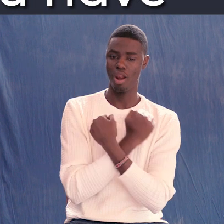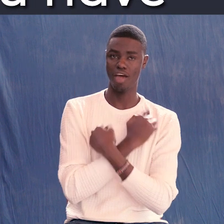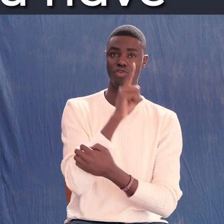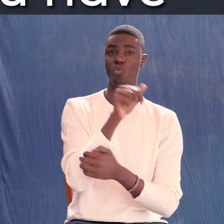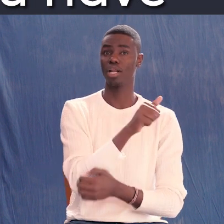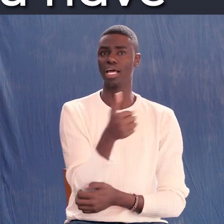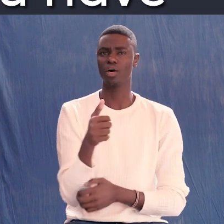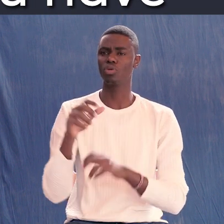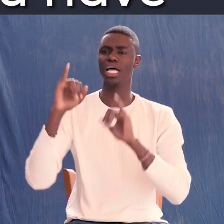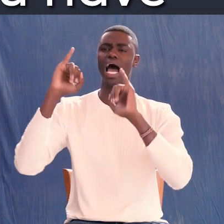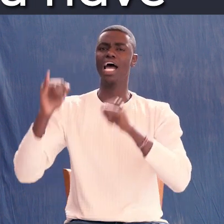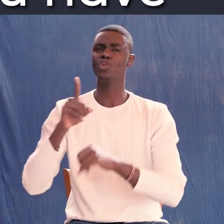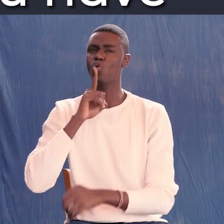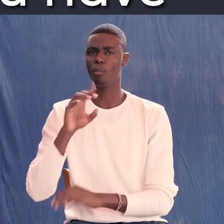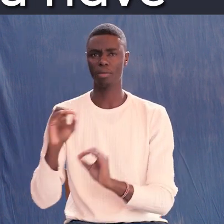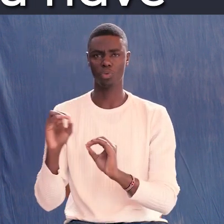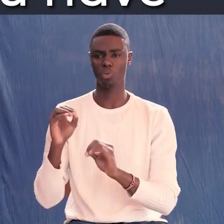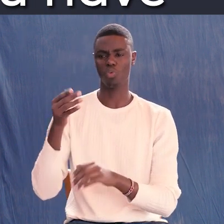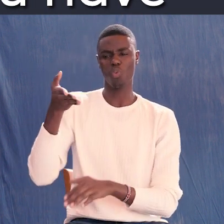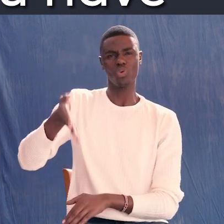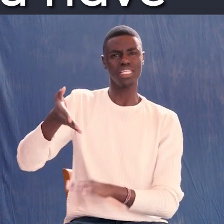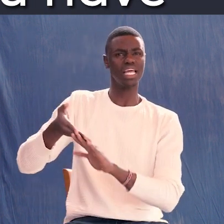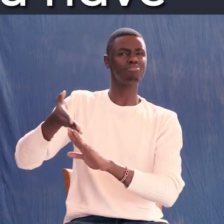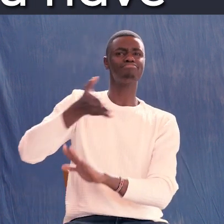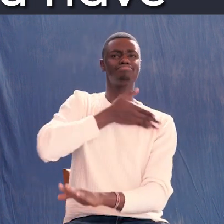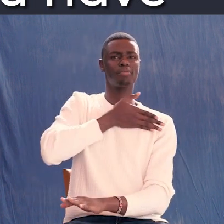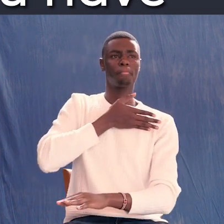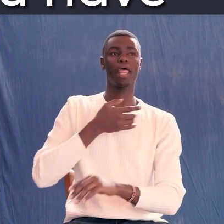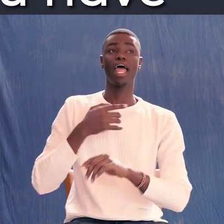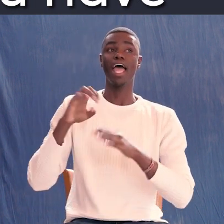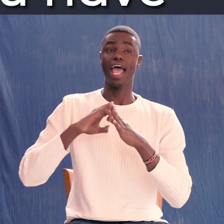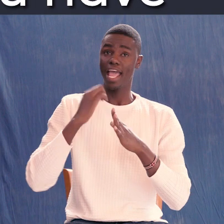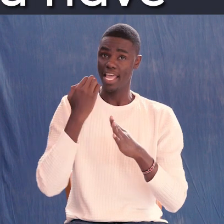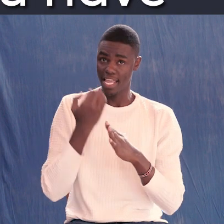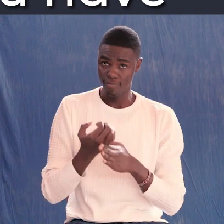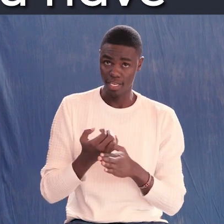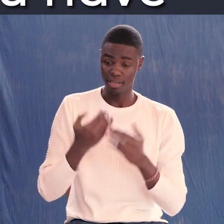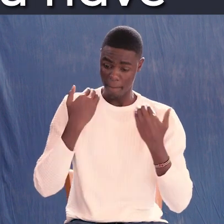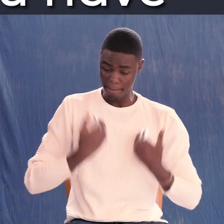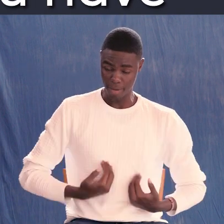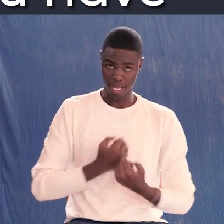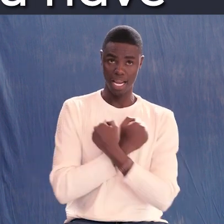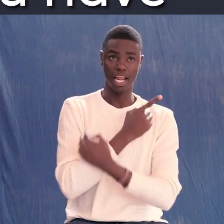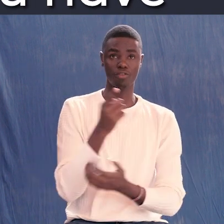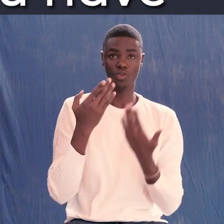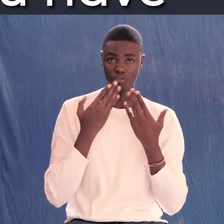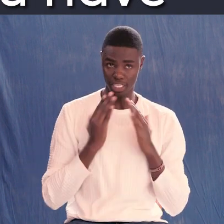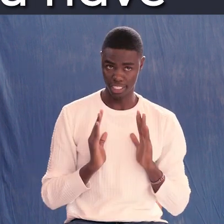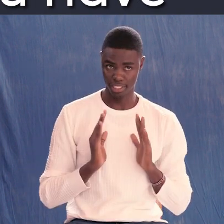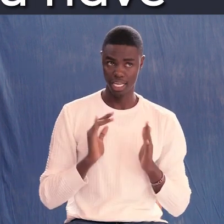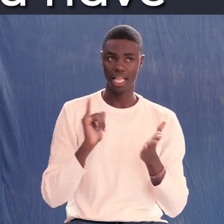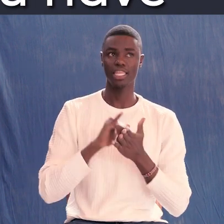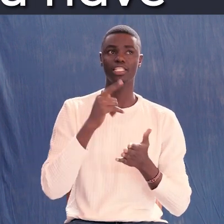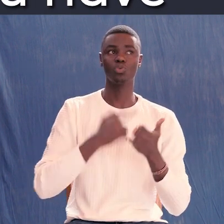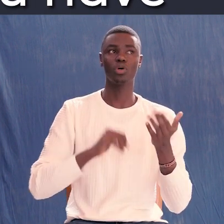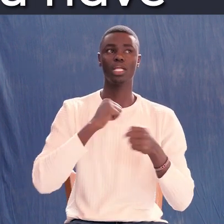wasn't a new commandment. It's there in Leviticus. But he says, Even as I have loved you. That's what makes